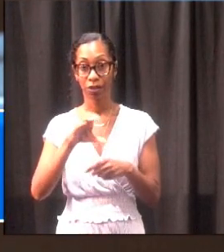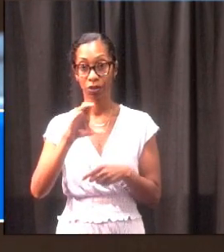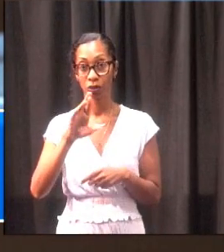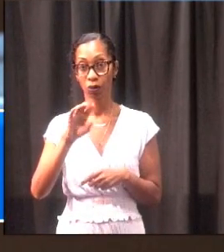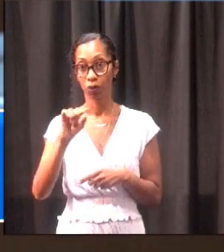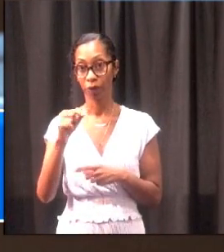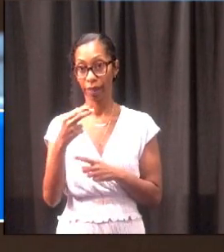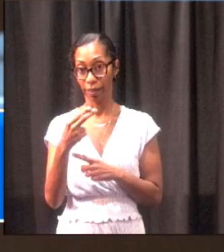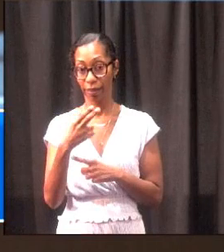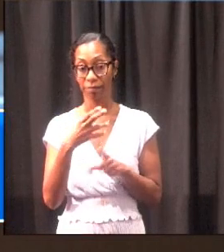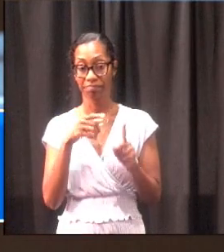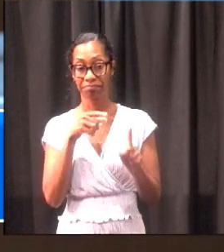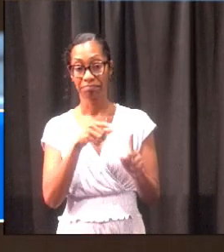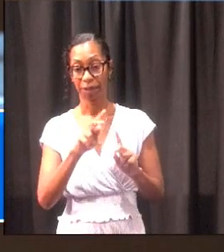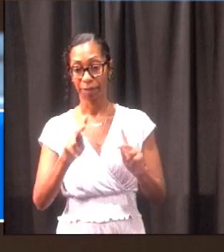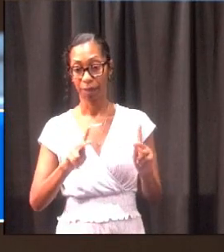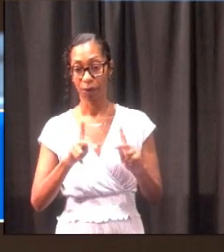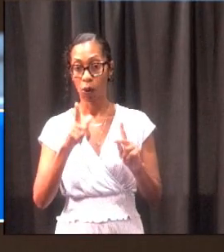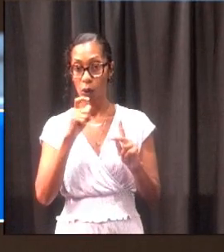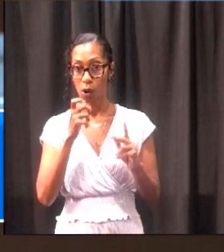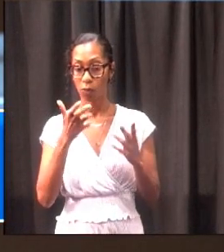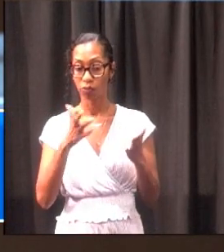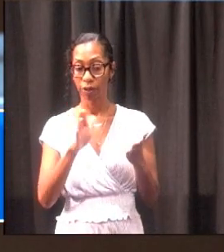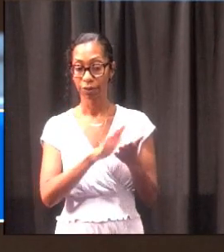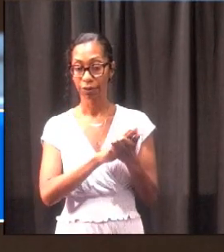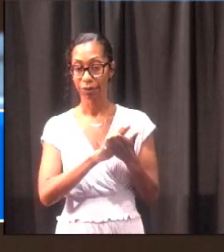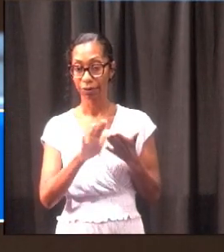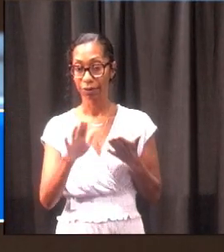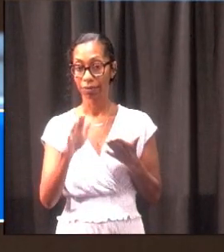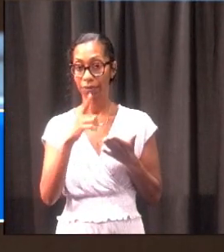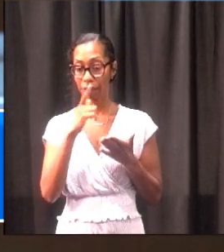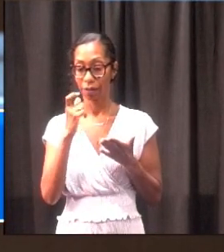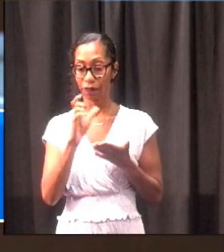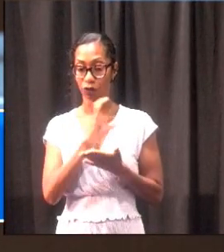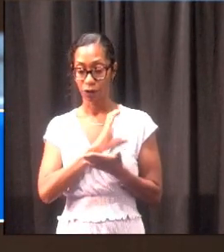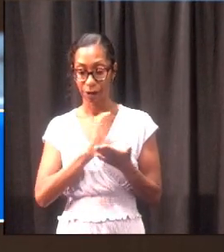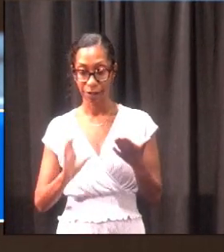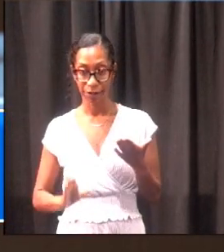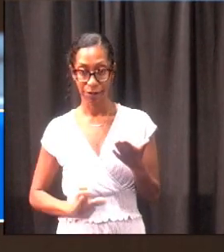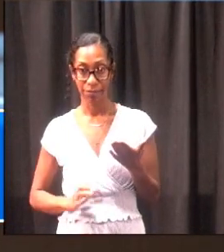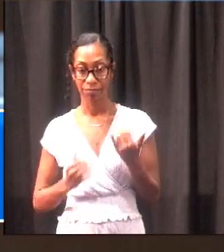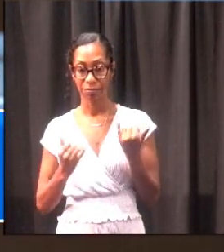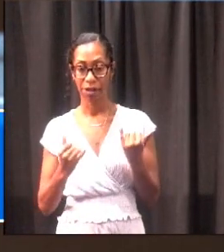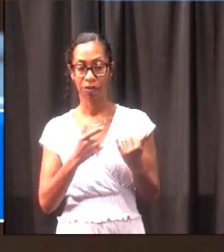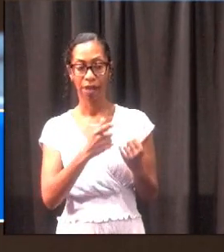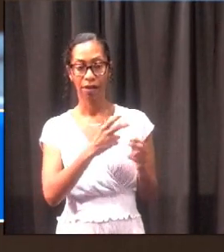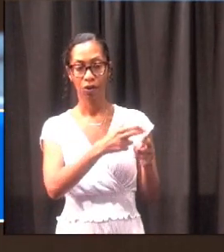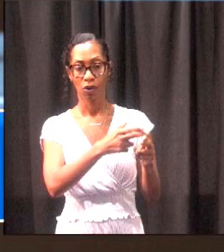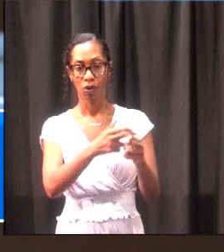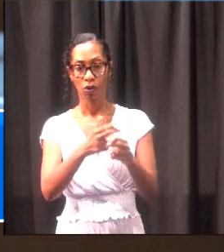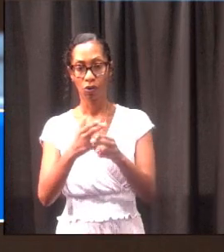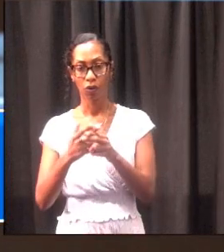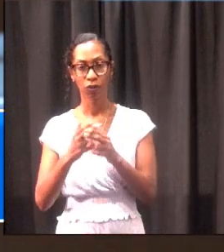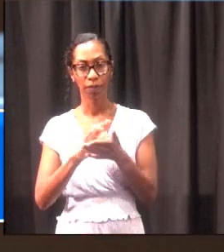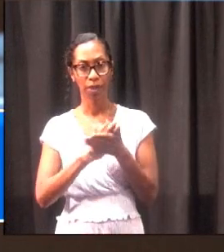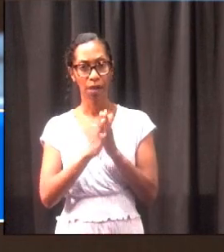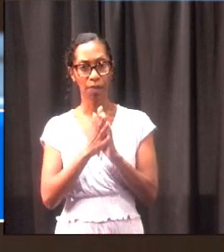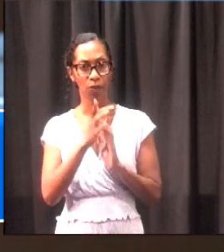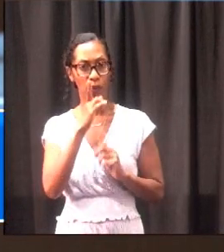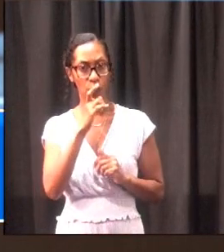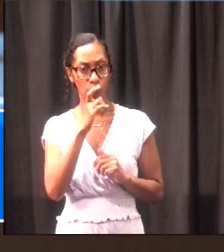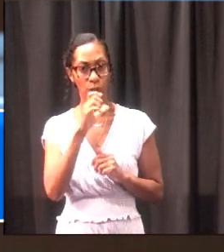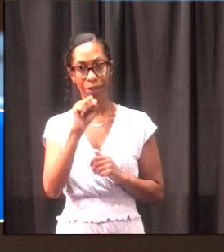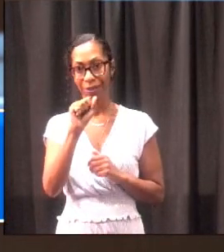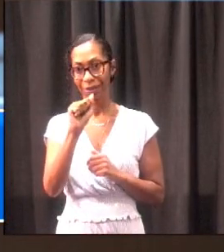are sanctified in Christ, called to be saints, with all who in